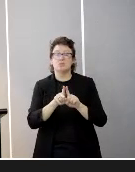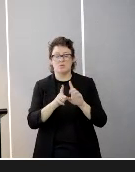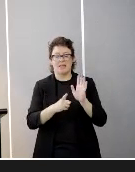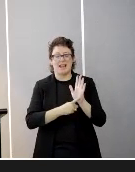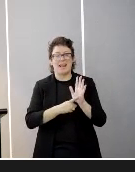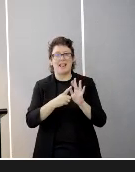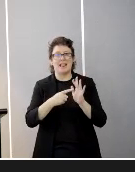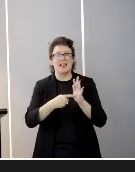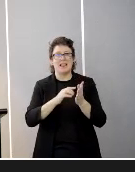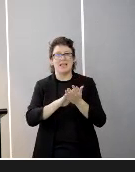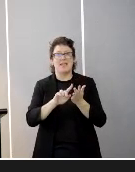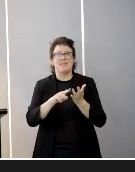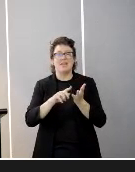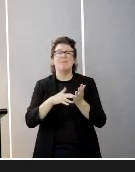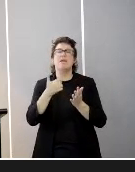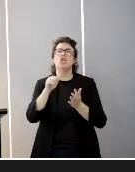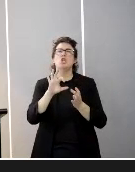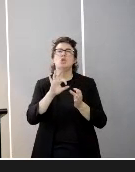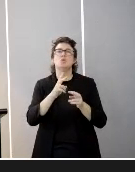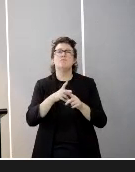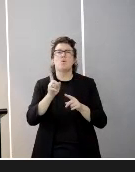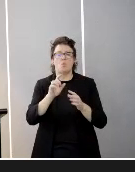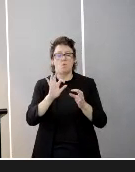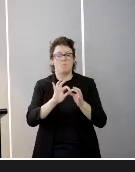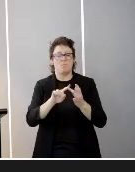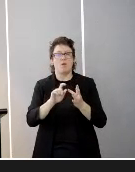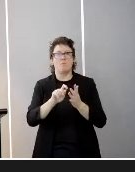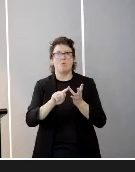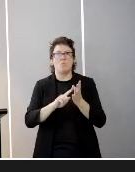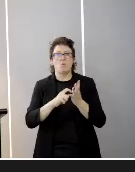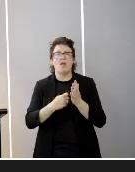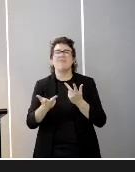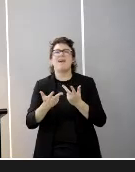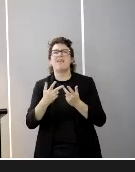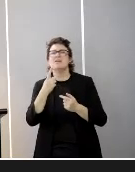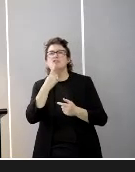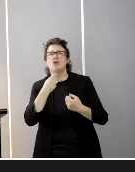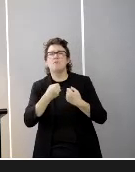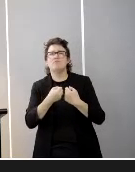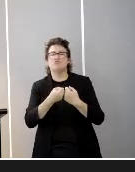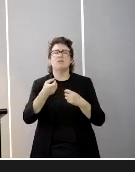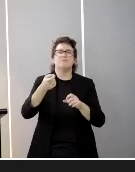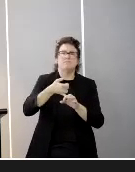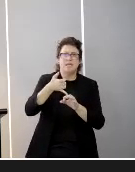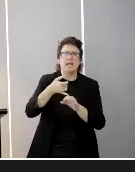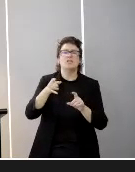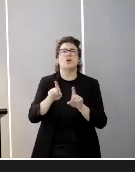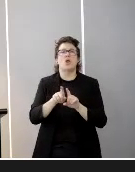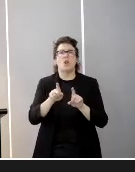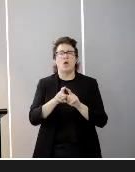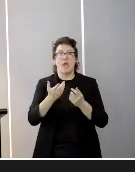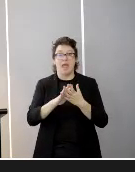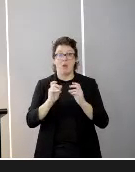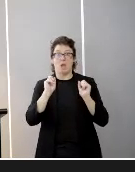something that's used mostly for bipolar disorder, but there are stimulant drugs that kind of increase how awake